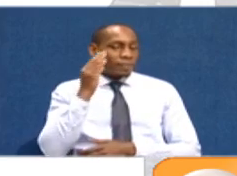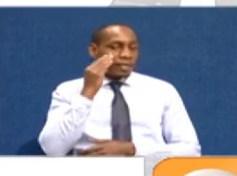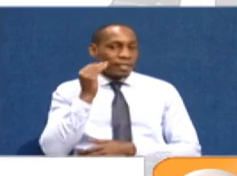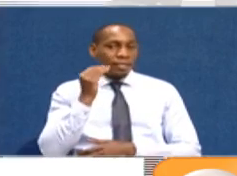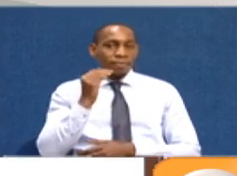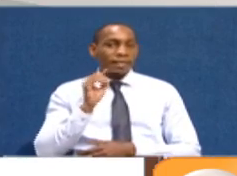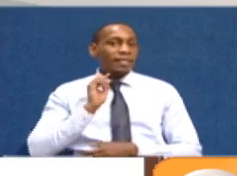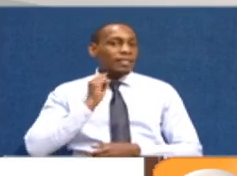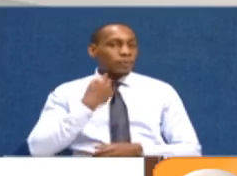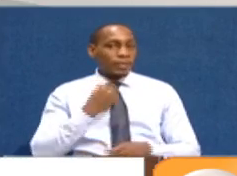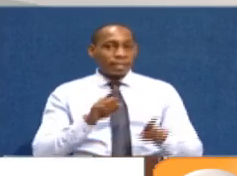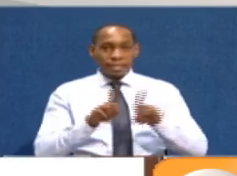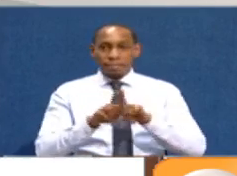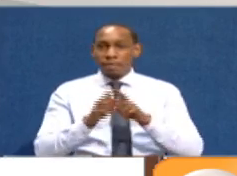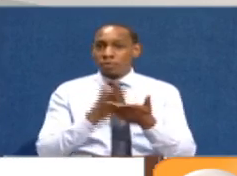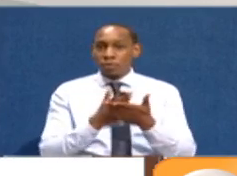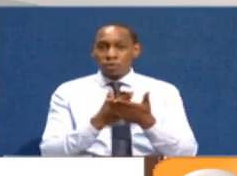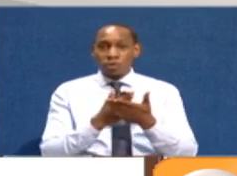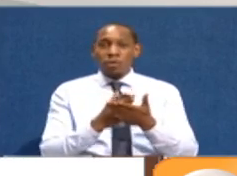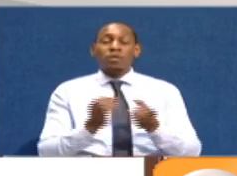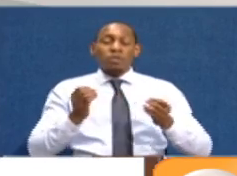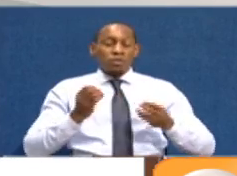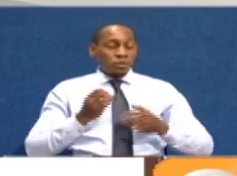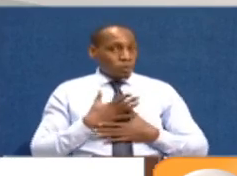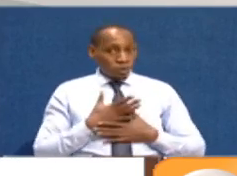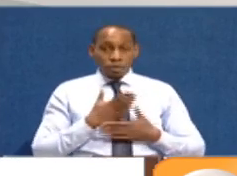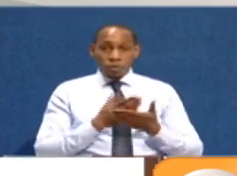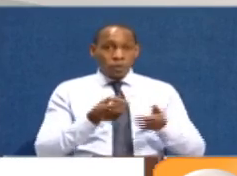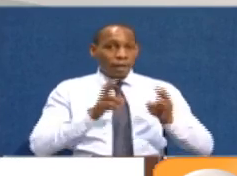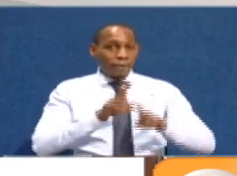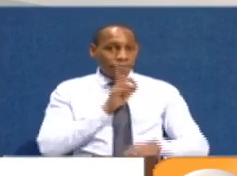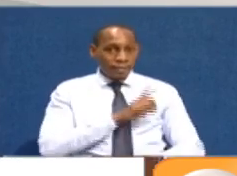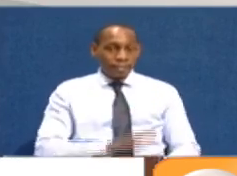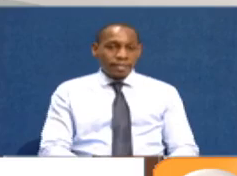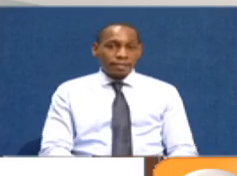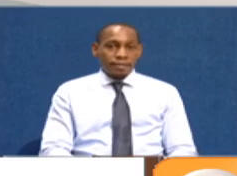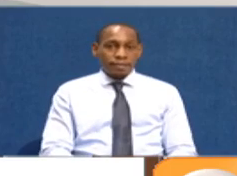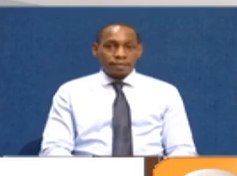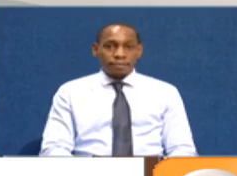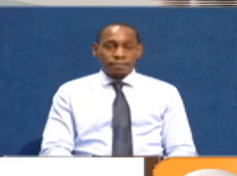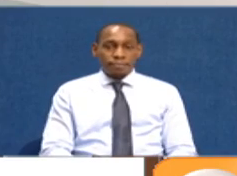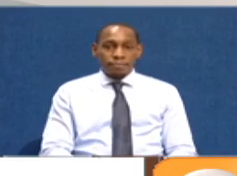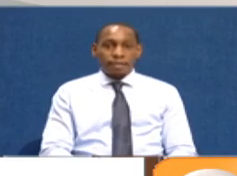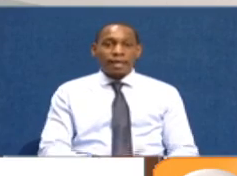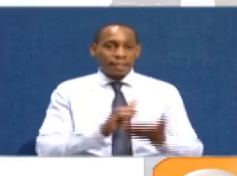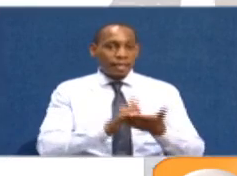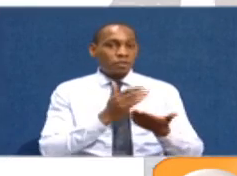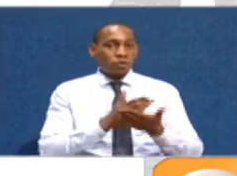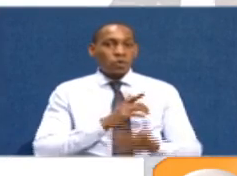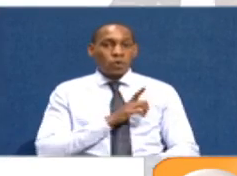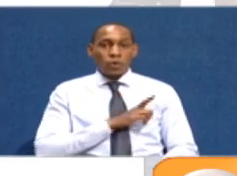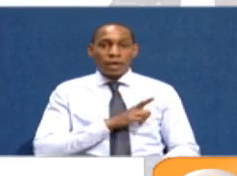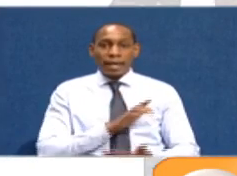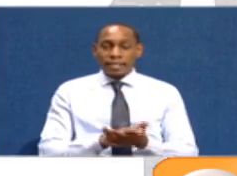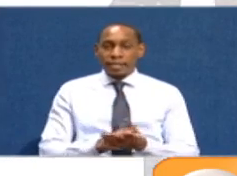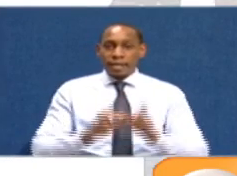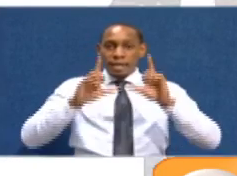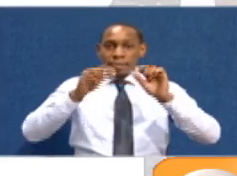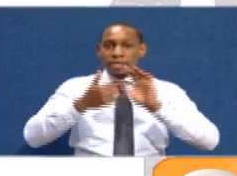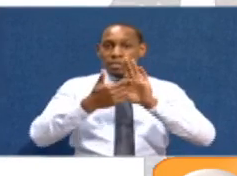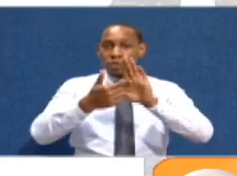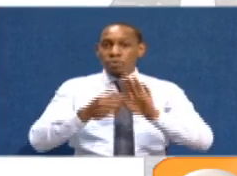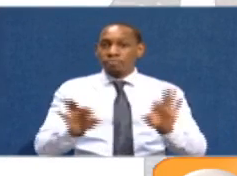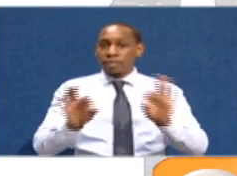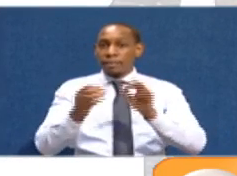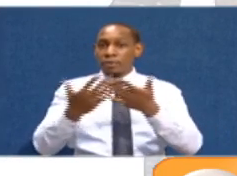thought, I'd have pinched myself. Is that really happening to me? Yeah. So yeah. I feel really blessed and fortunate. Well, we just put some of your pictures on air. It's